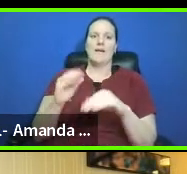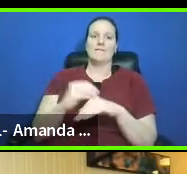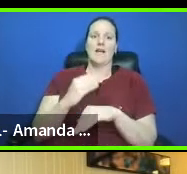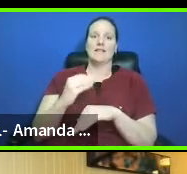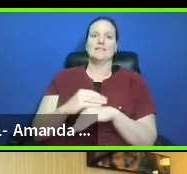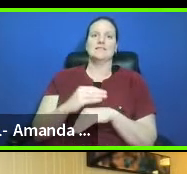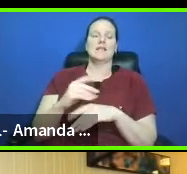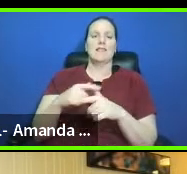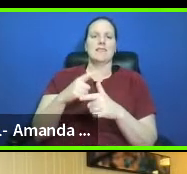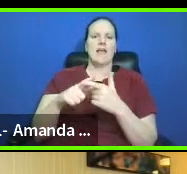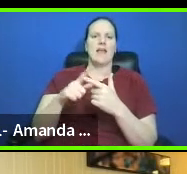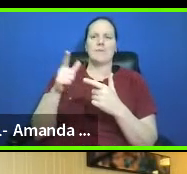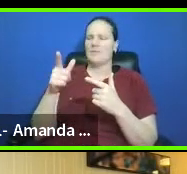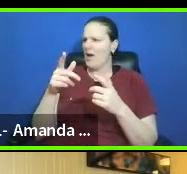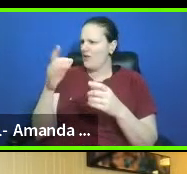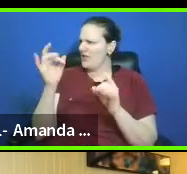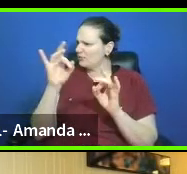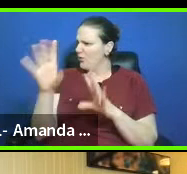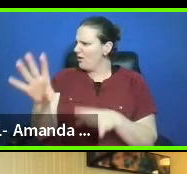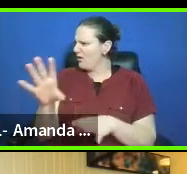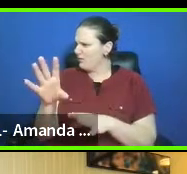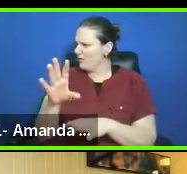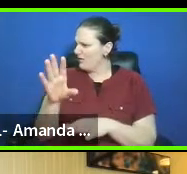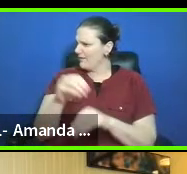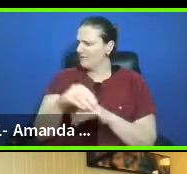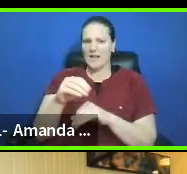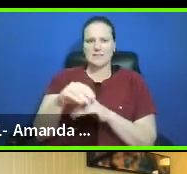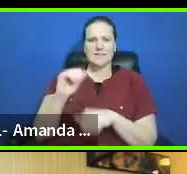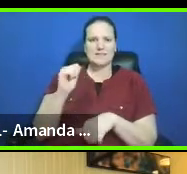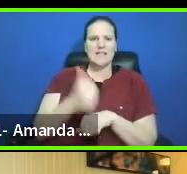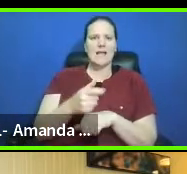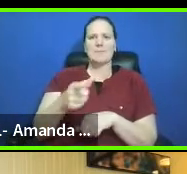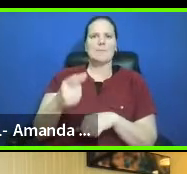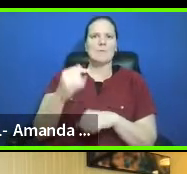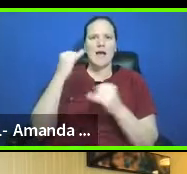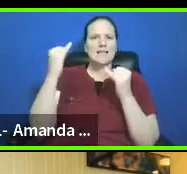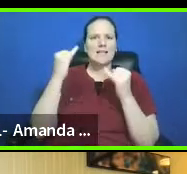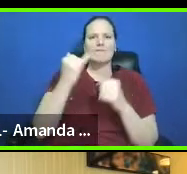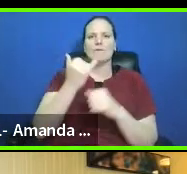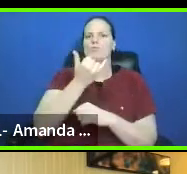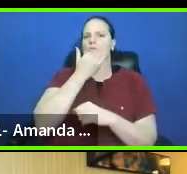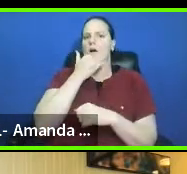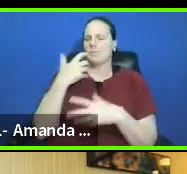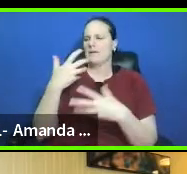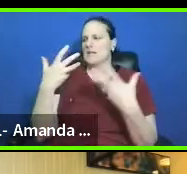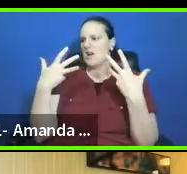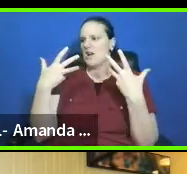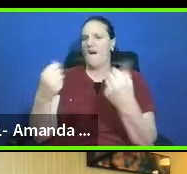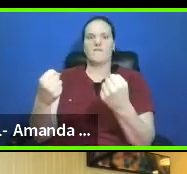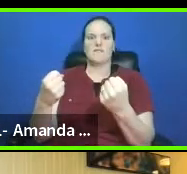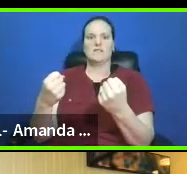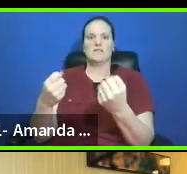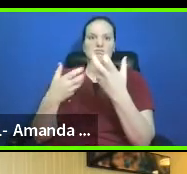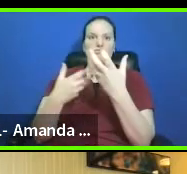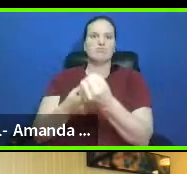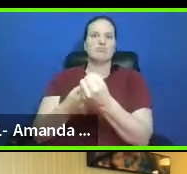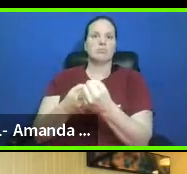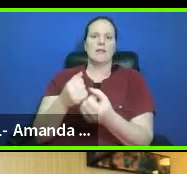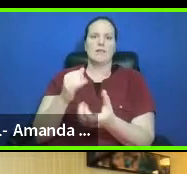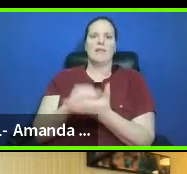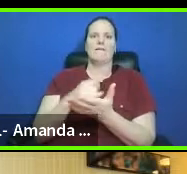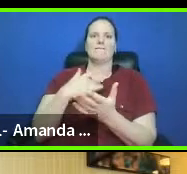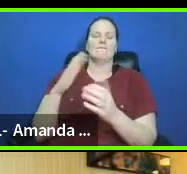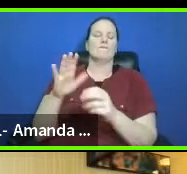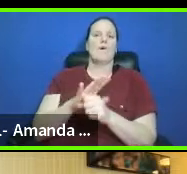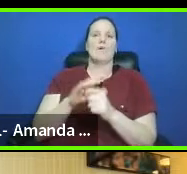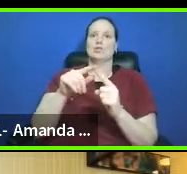older, I realized, no, that's terrible advice, because then it's like setting you up this idea of even when you're wrong, just be confident. So it's like the whole thing has come full